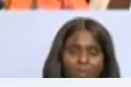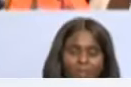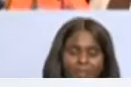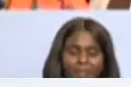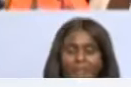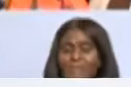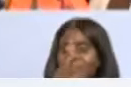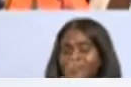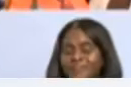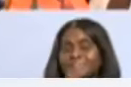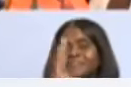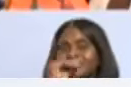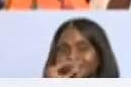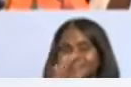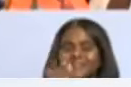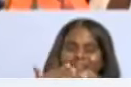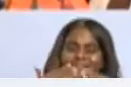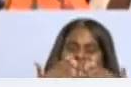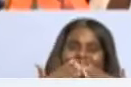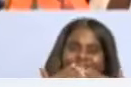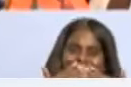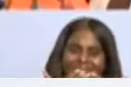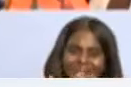Madam Speaker, I thank you.